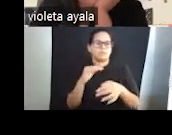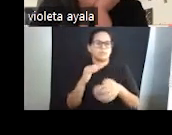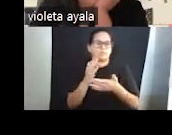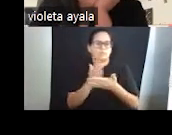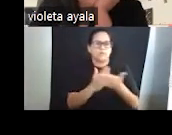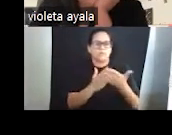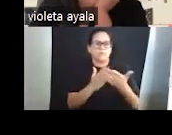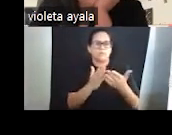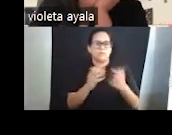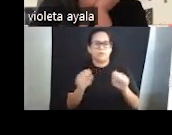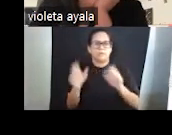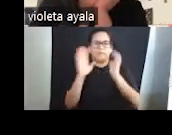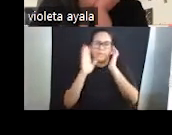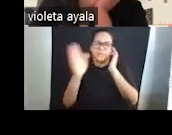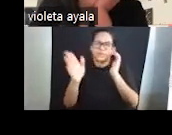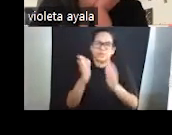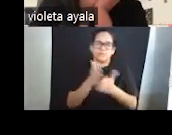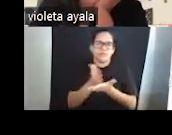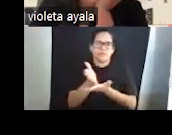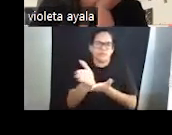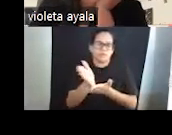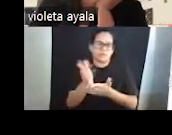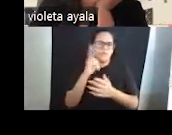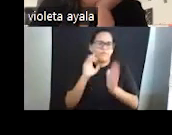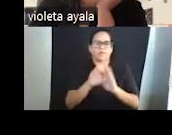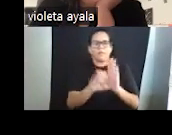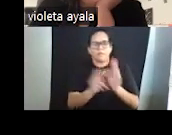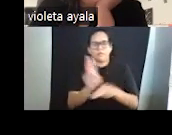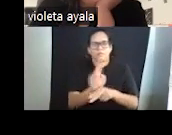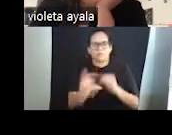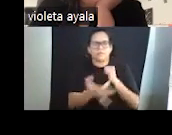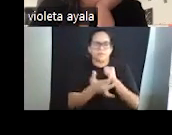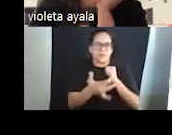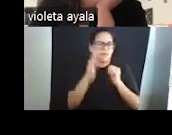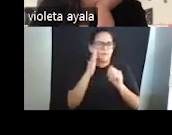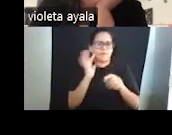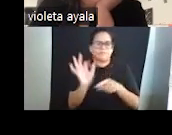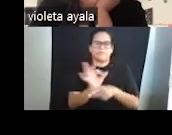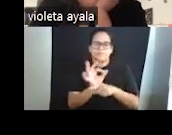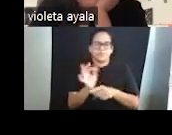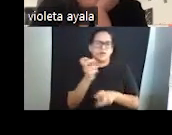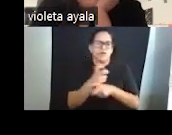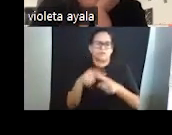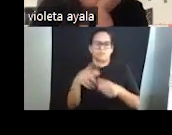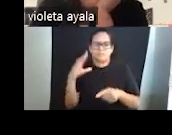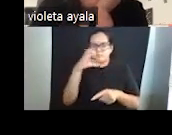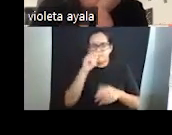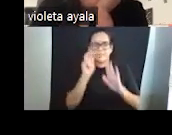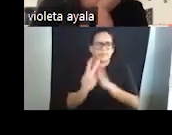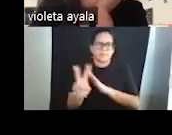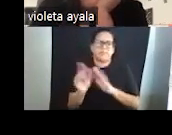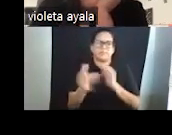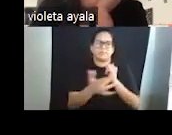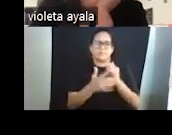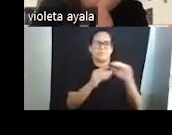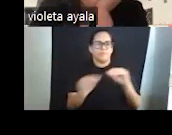possible future directions for the ethical uses of this technology. I know the future is incredibly difficult to predict. The technology is moving